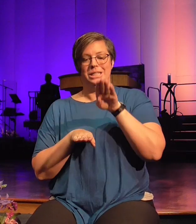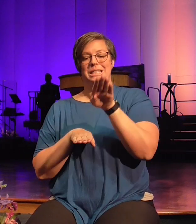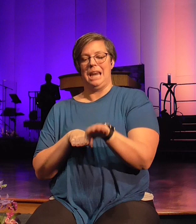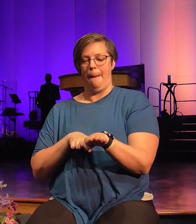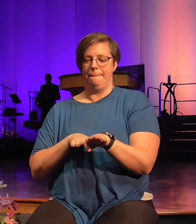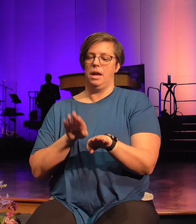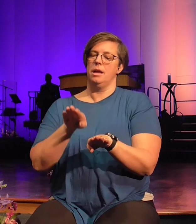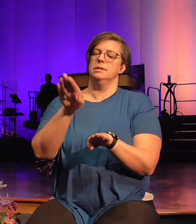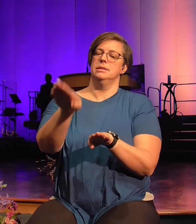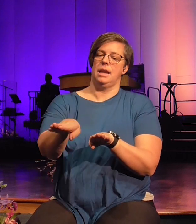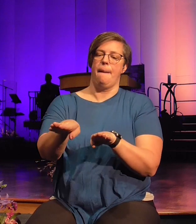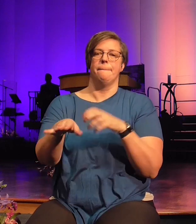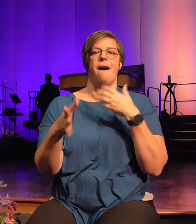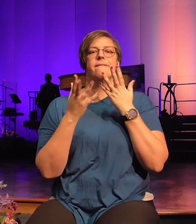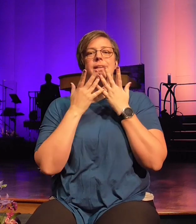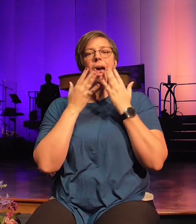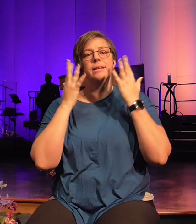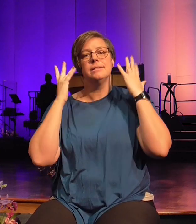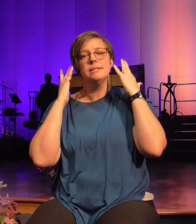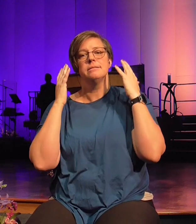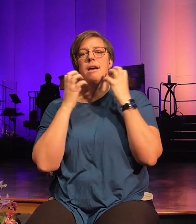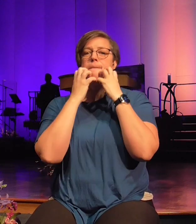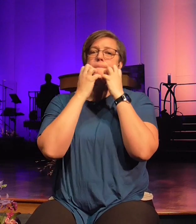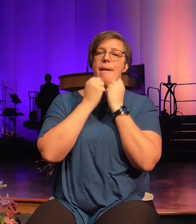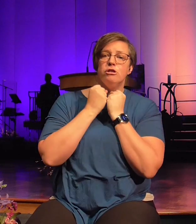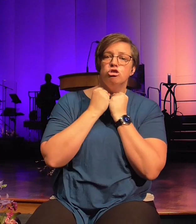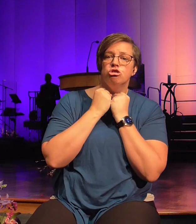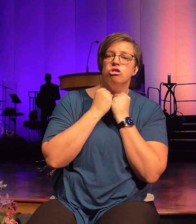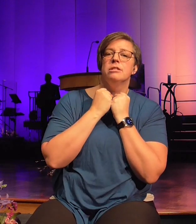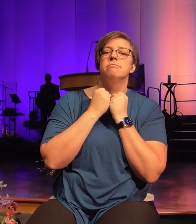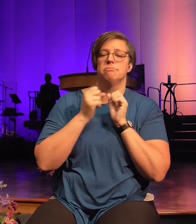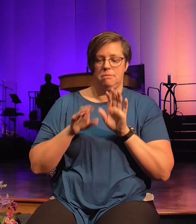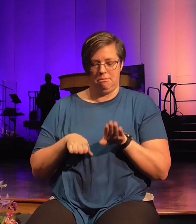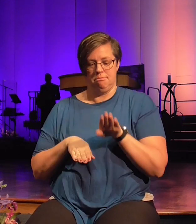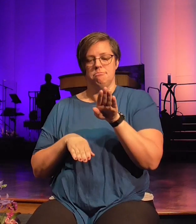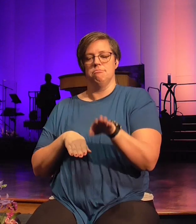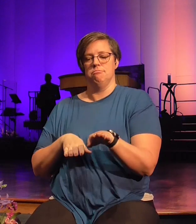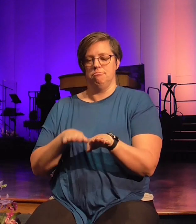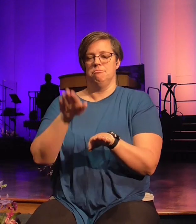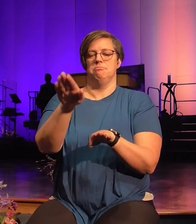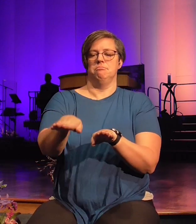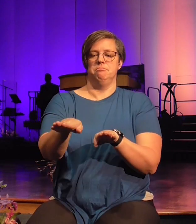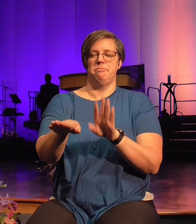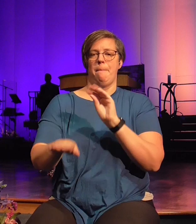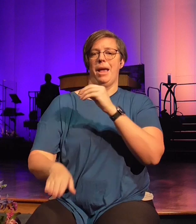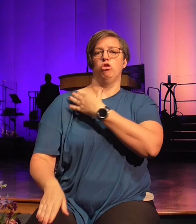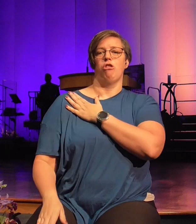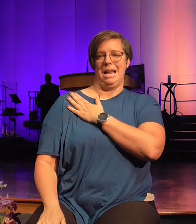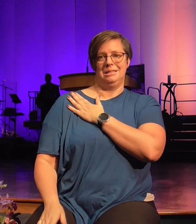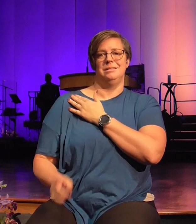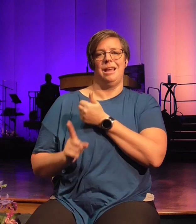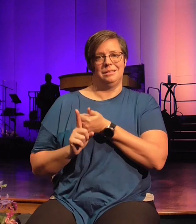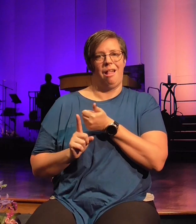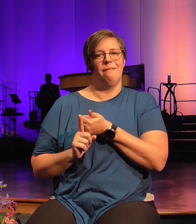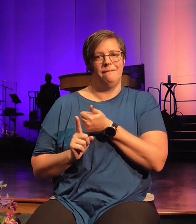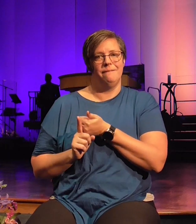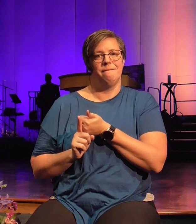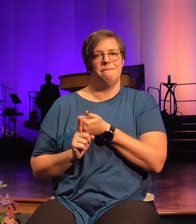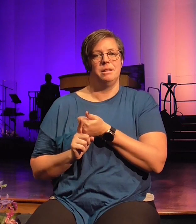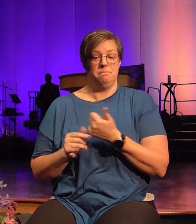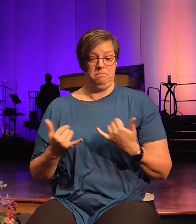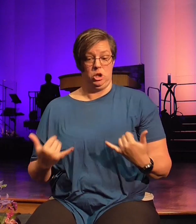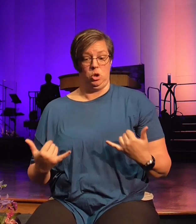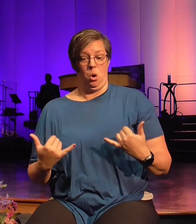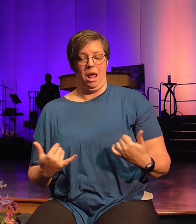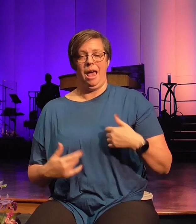of kindness, a step of compassion. And we are moved by grace itself this day